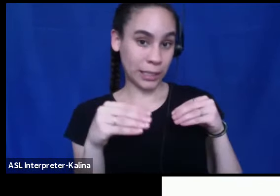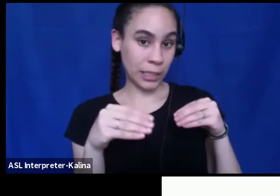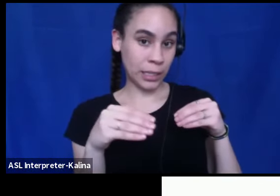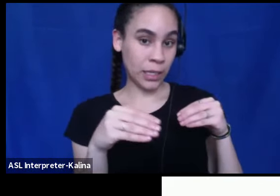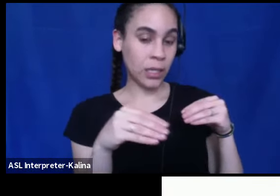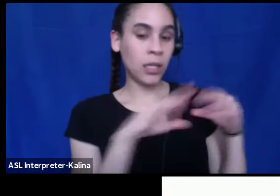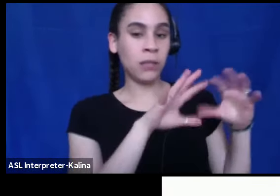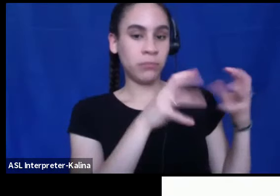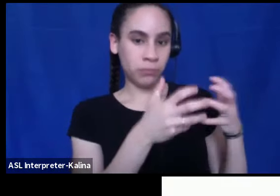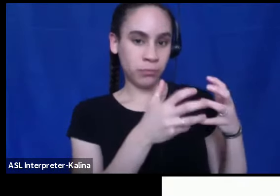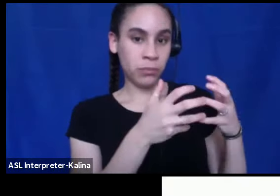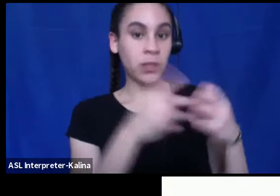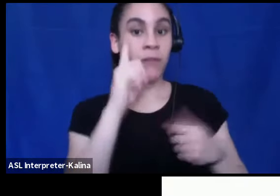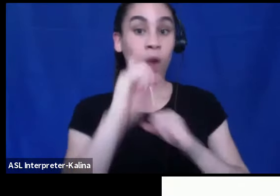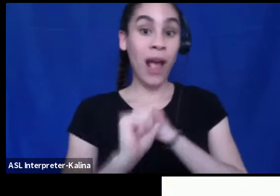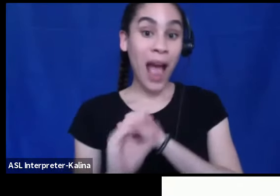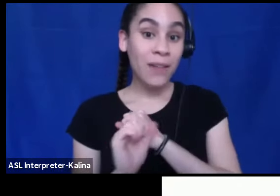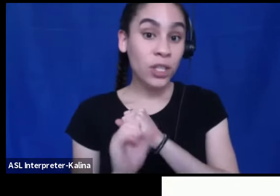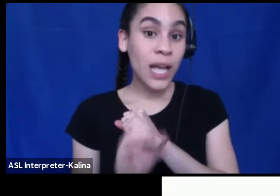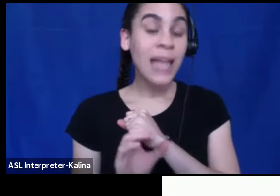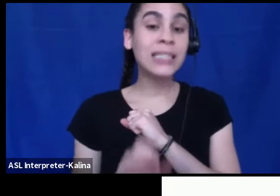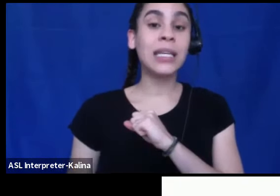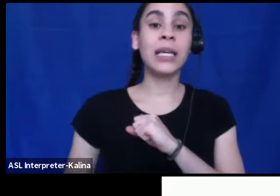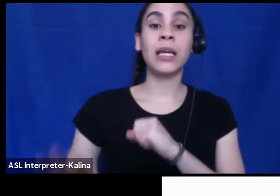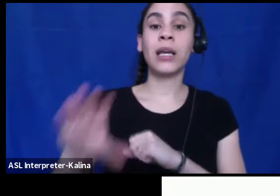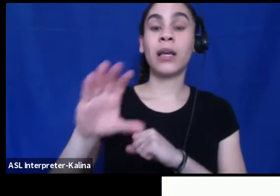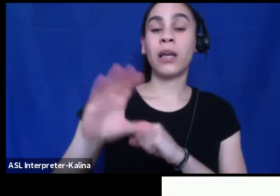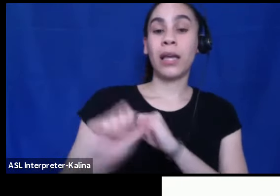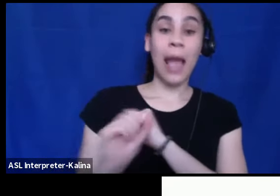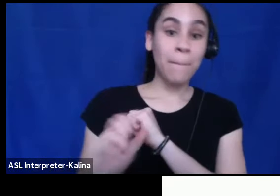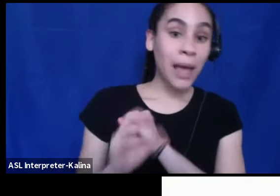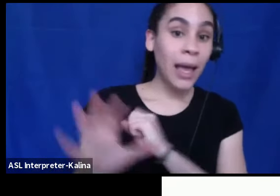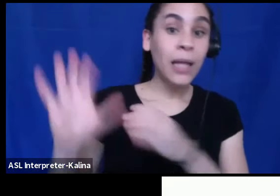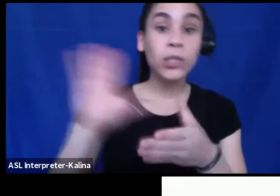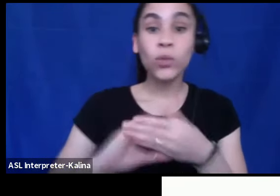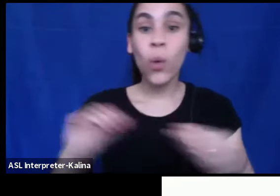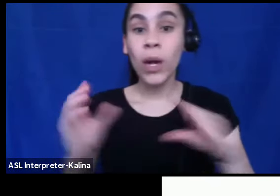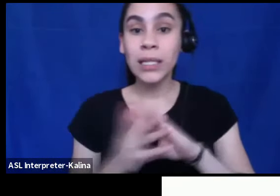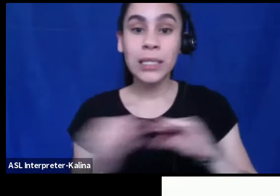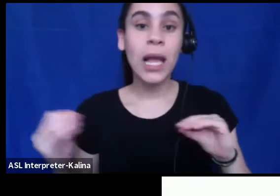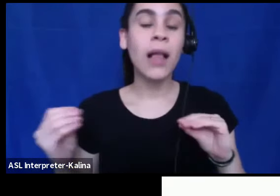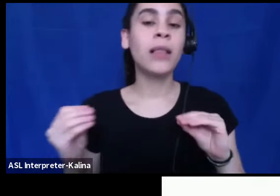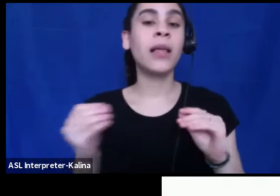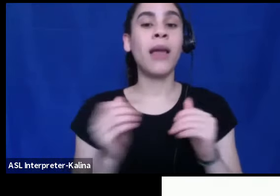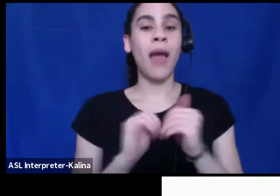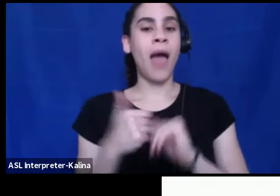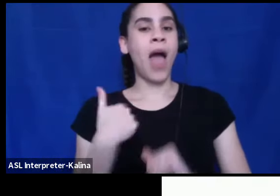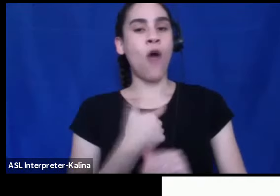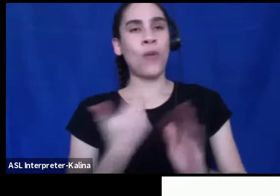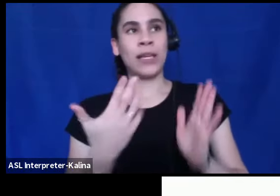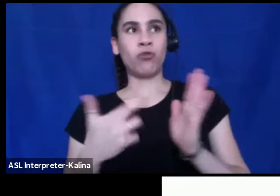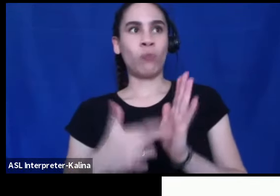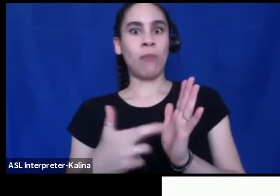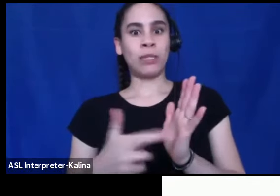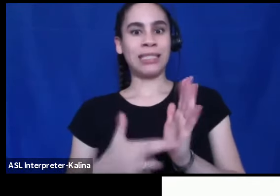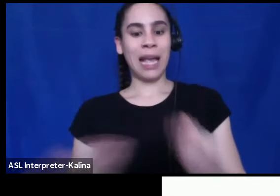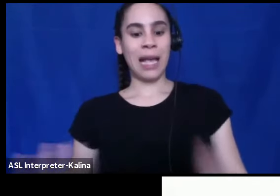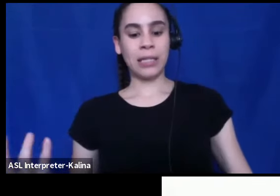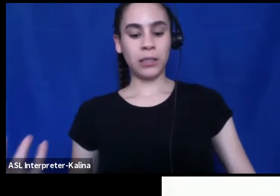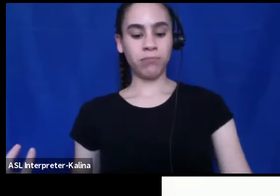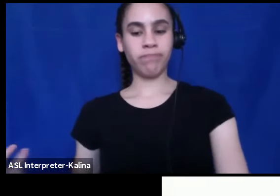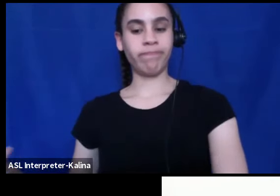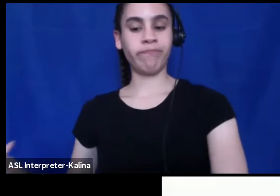to advertising or campaigns or storytelling or the ways that we represent even people who work